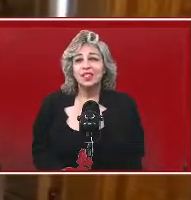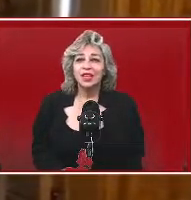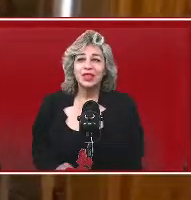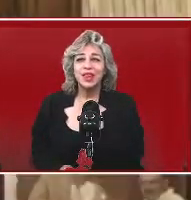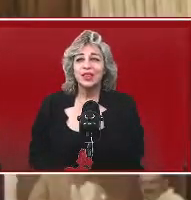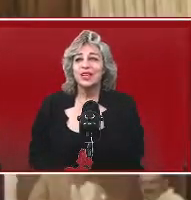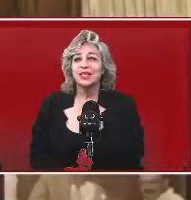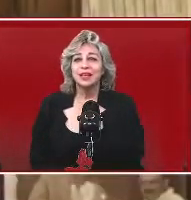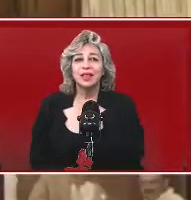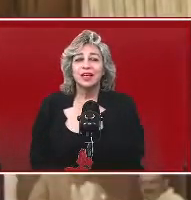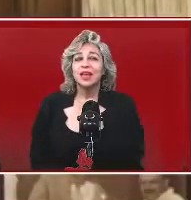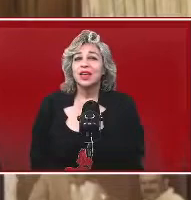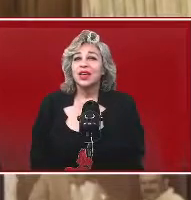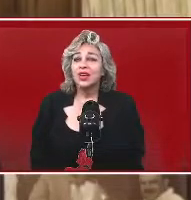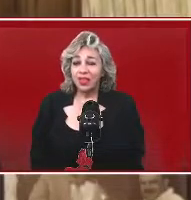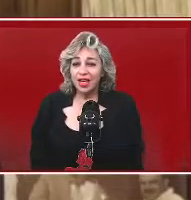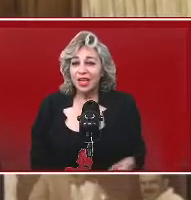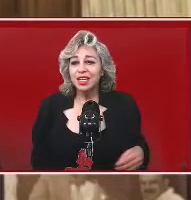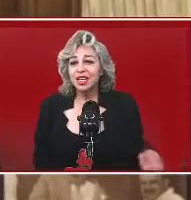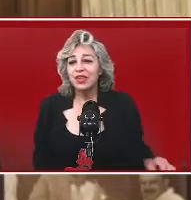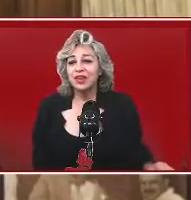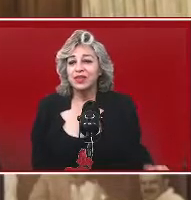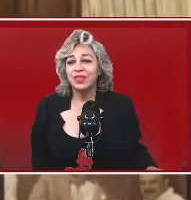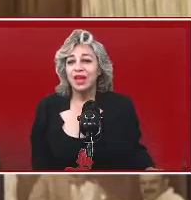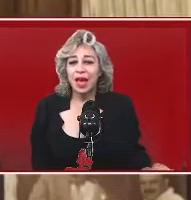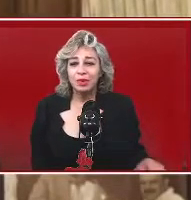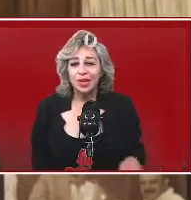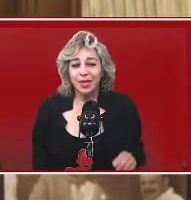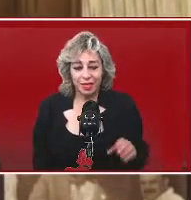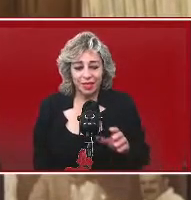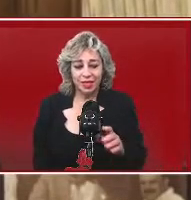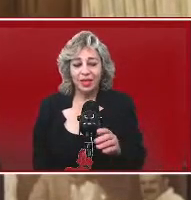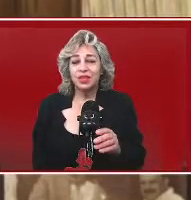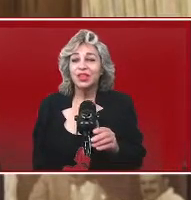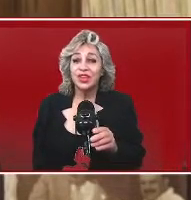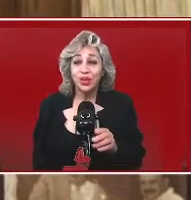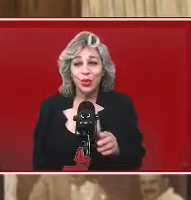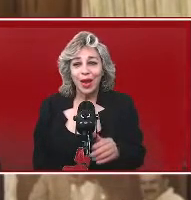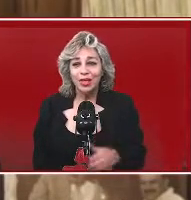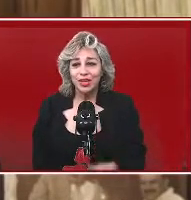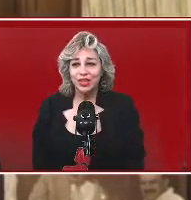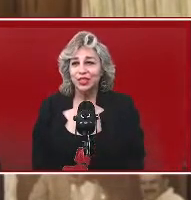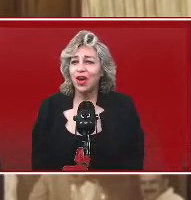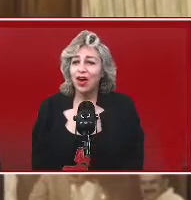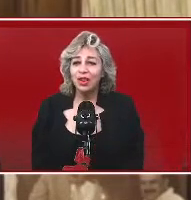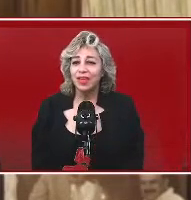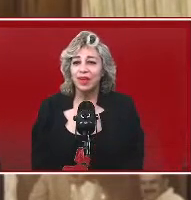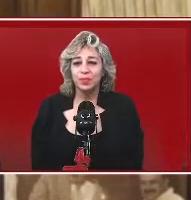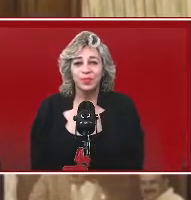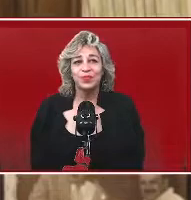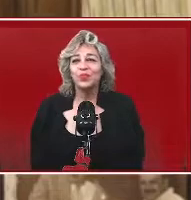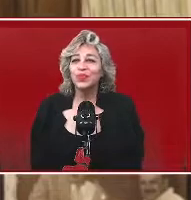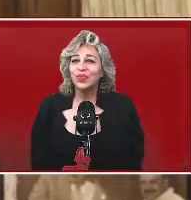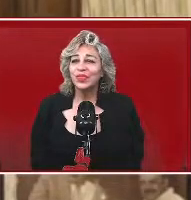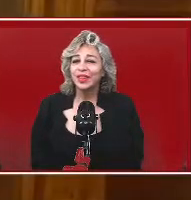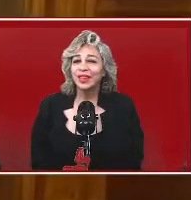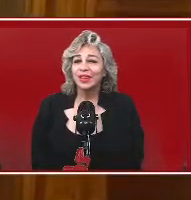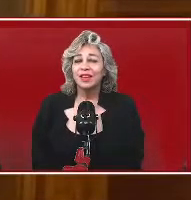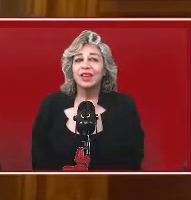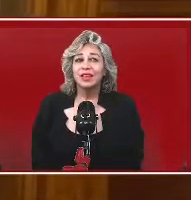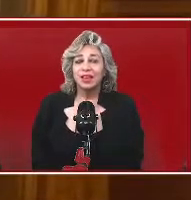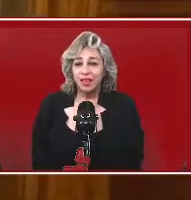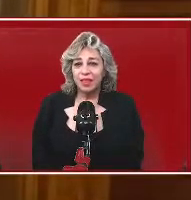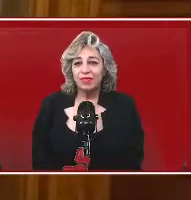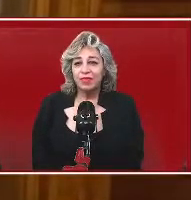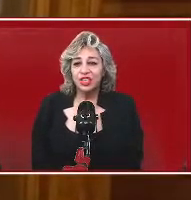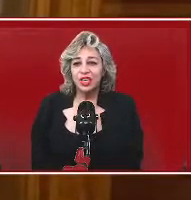secretarios, secretaries, los integrantes del gabinete, the integrators of los the cabinet, directores, the directors, all of los them,